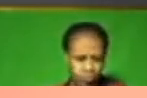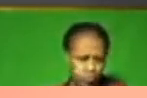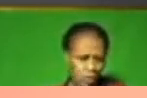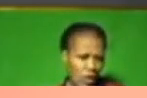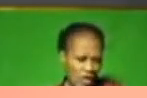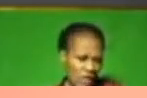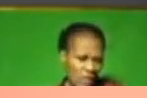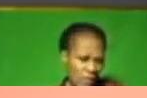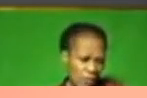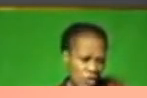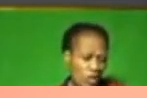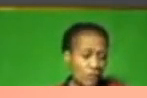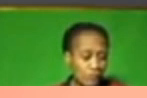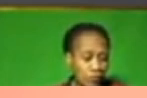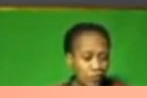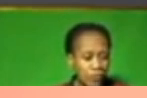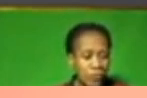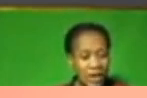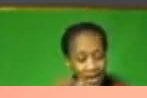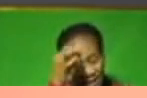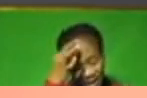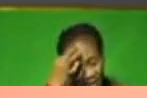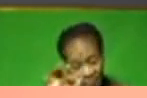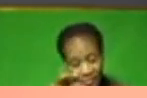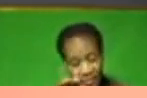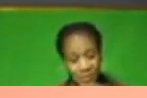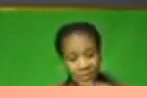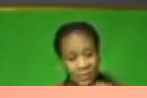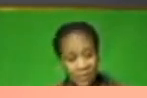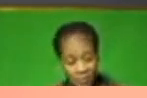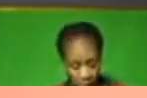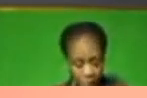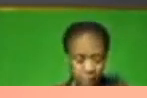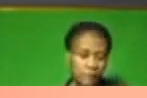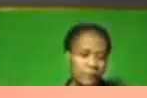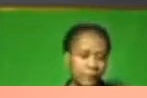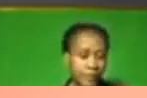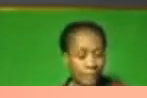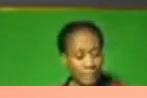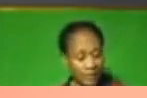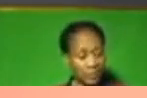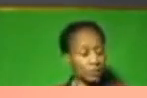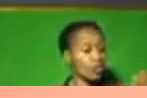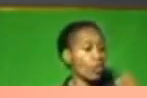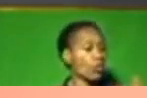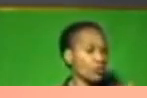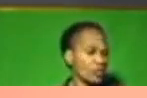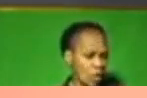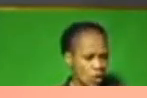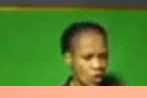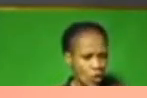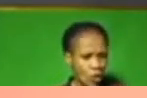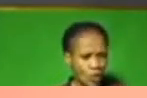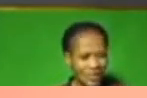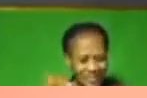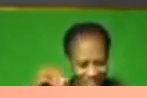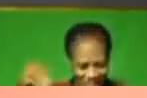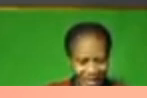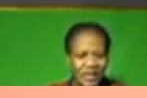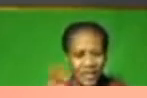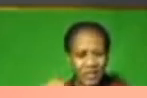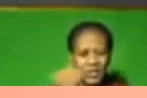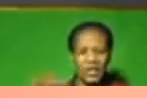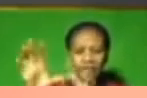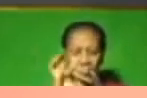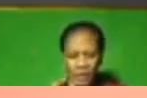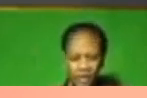involve state employees. The Presidency forms an integral part of the international